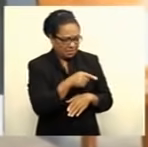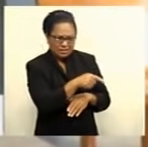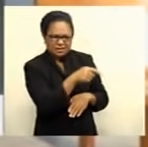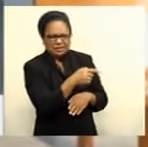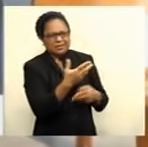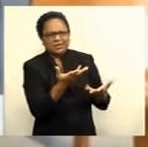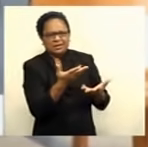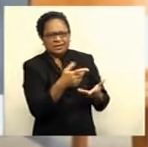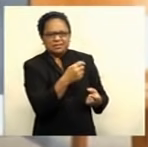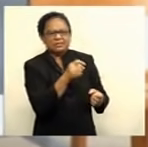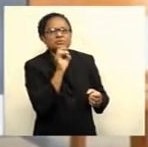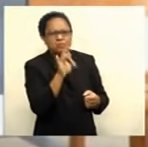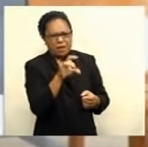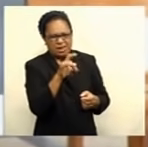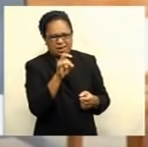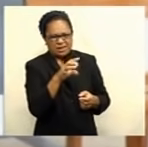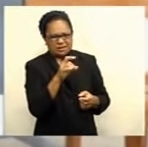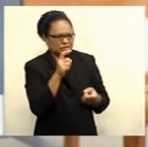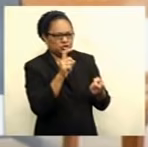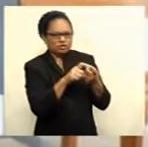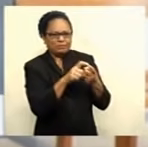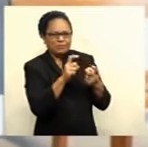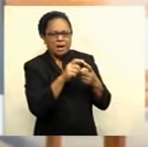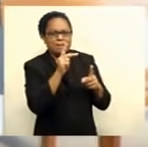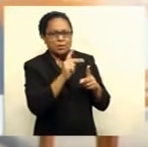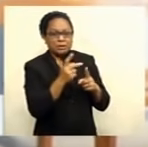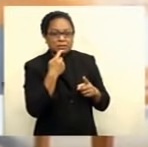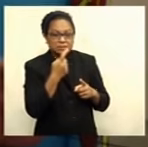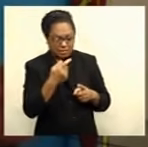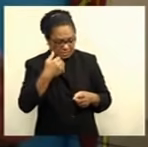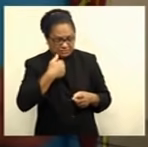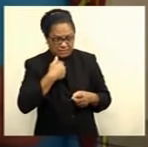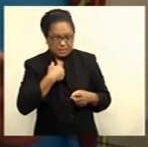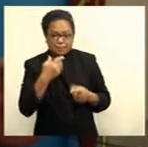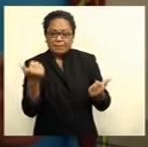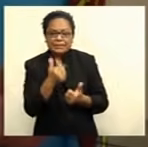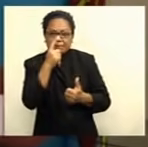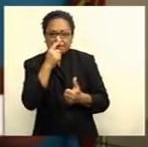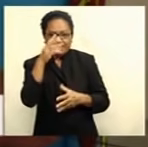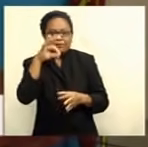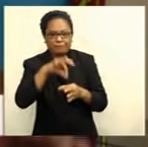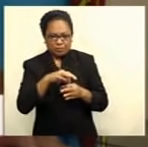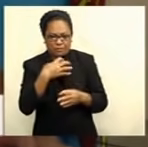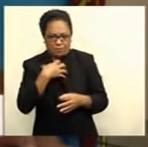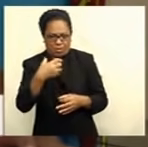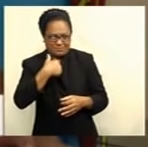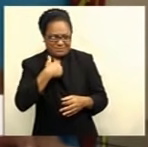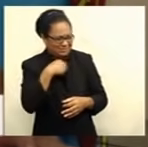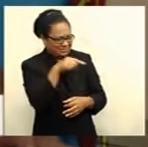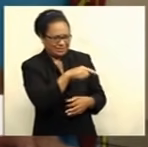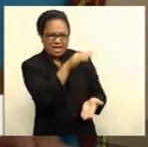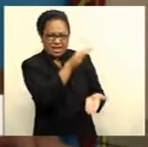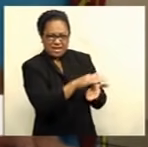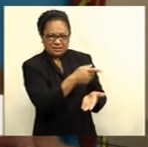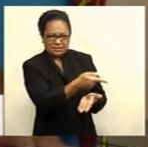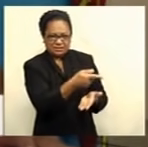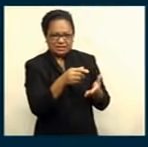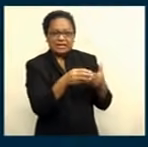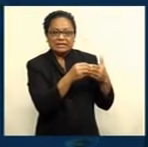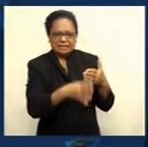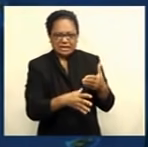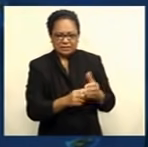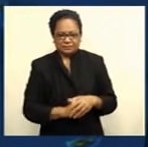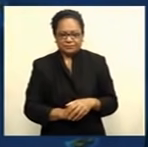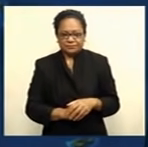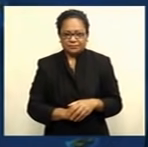playing cheap politics, adding that he secured more votes for SODELPA in the 2018 general election than the party leader.